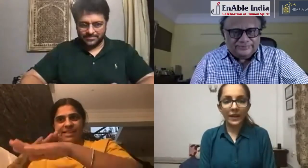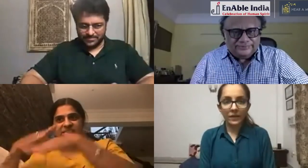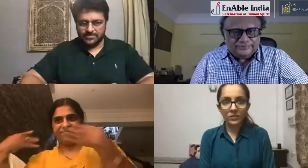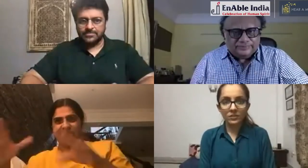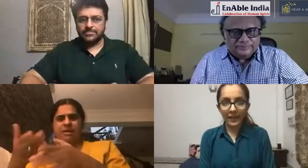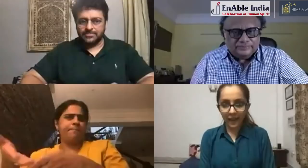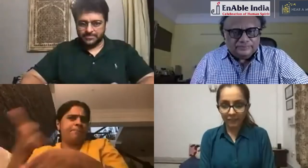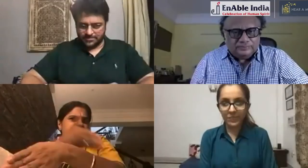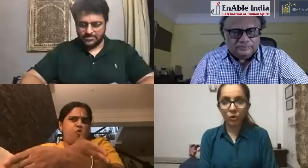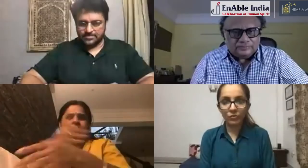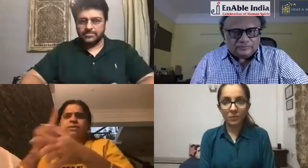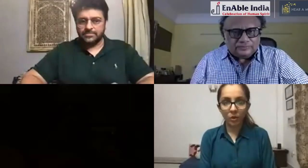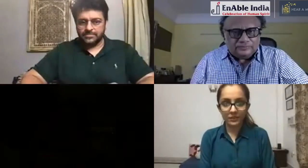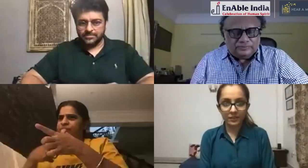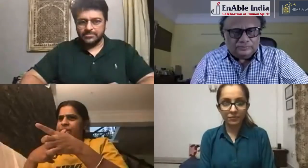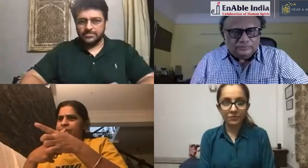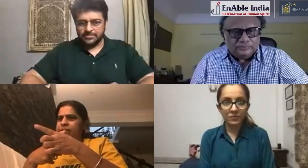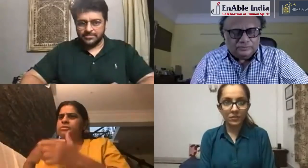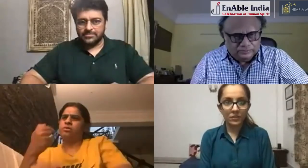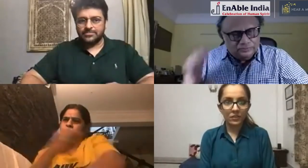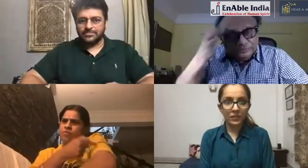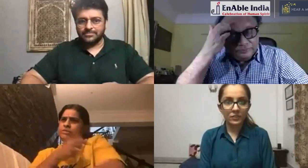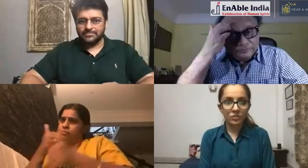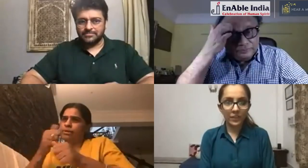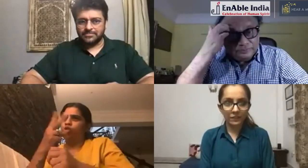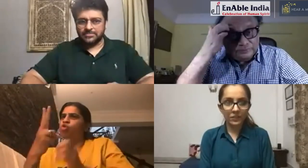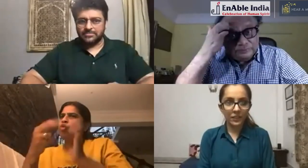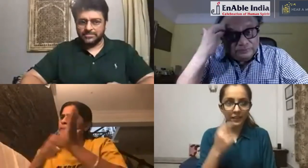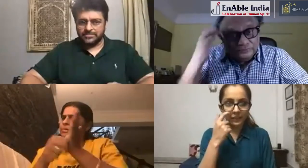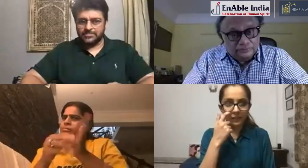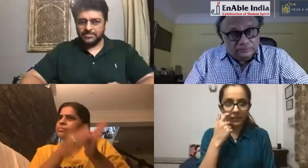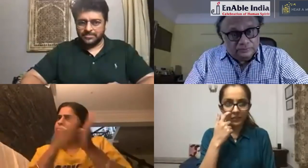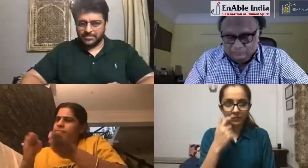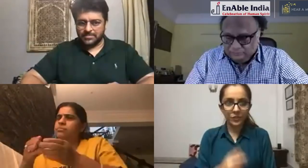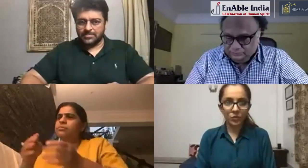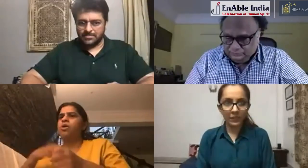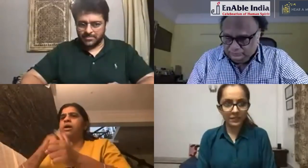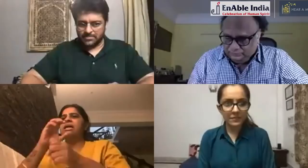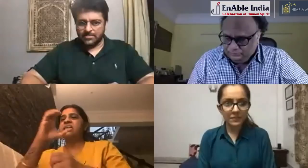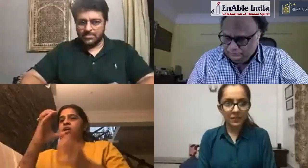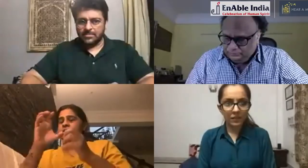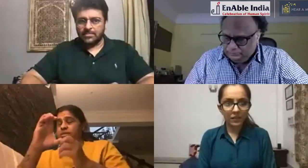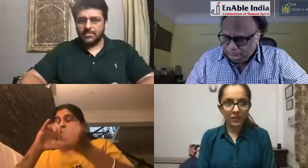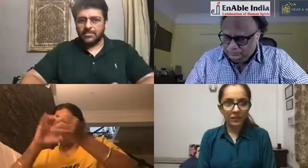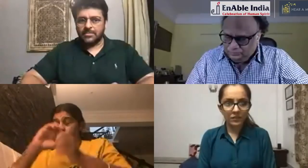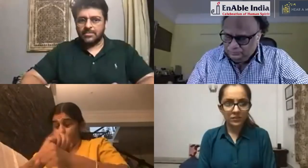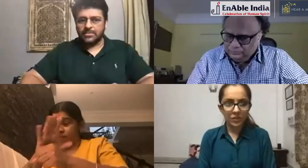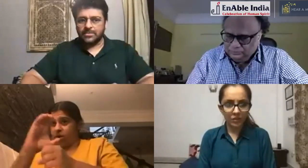So I have been COVID positive in January, and for 2 months.